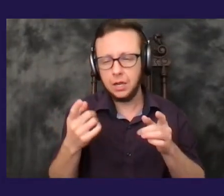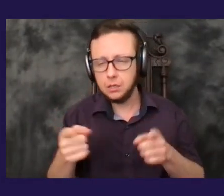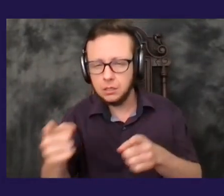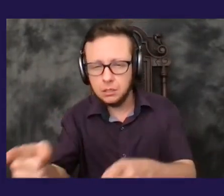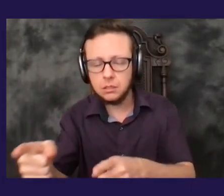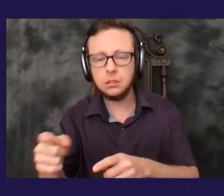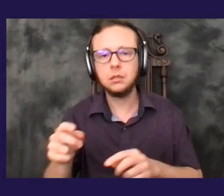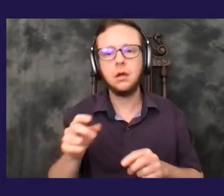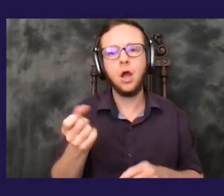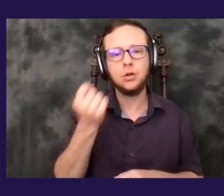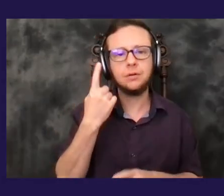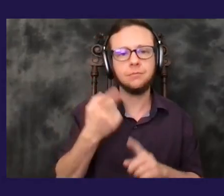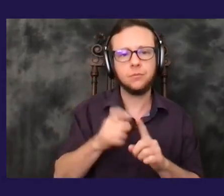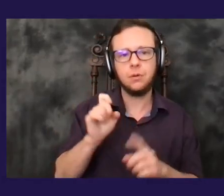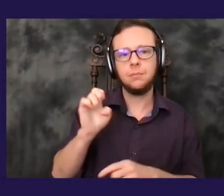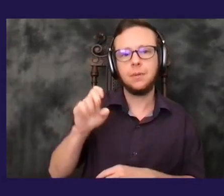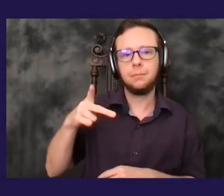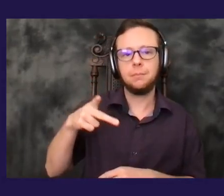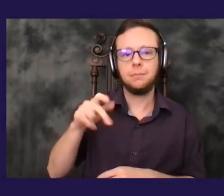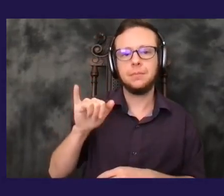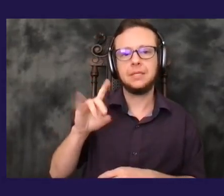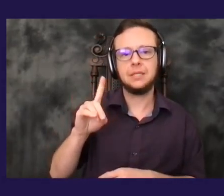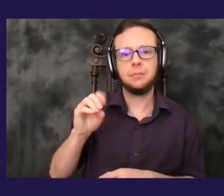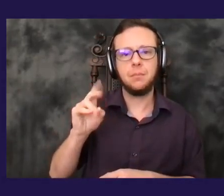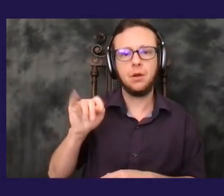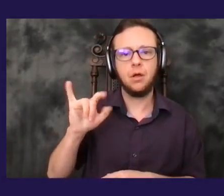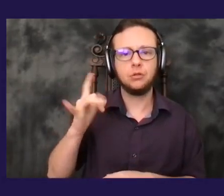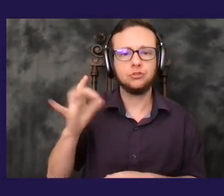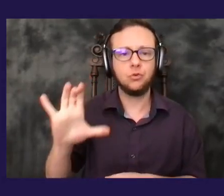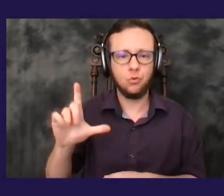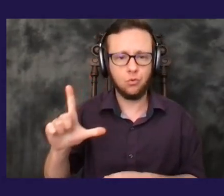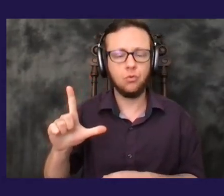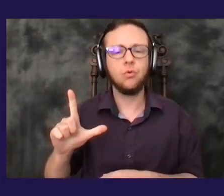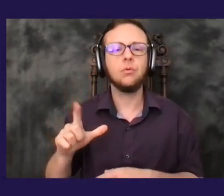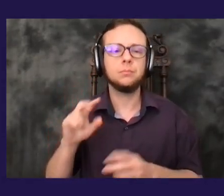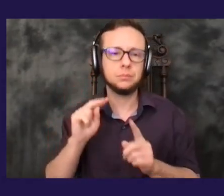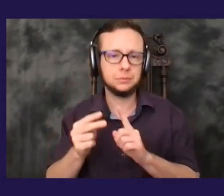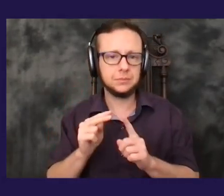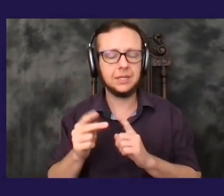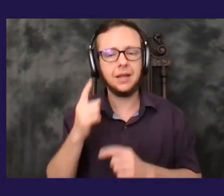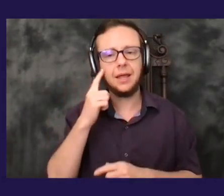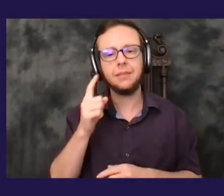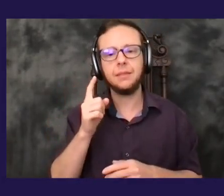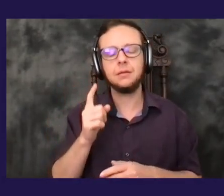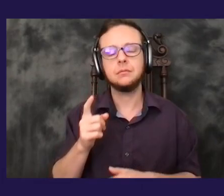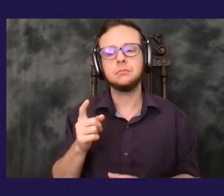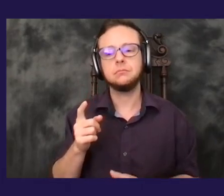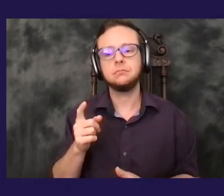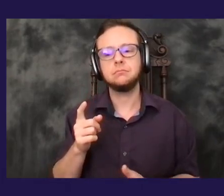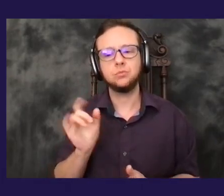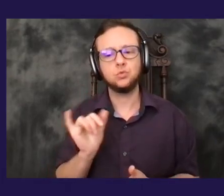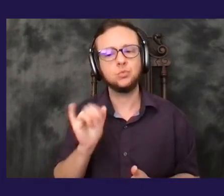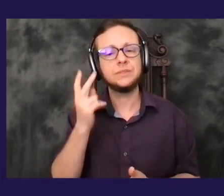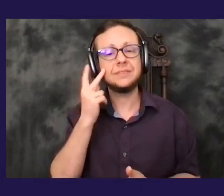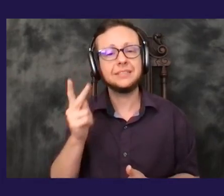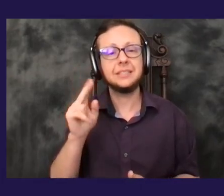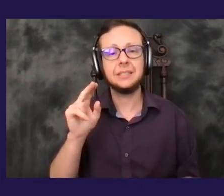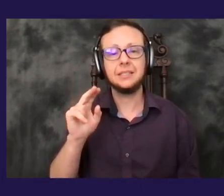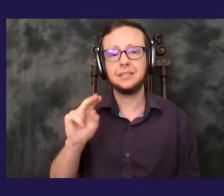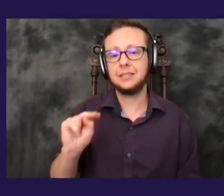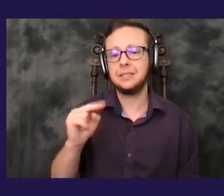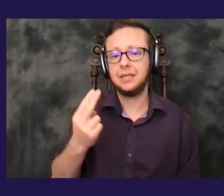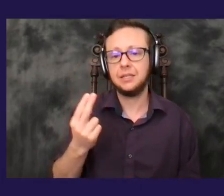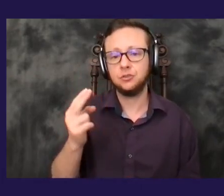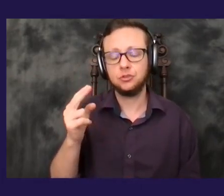epidemiological perspective, I think is really important. We've seen the NIH's Community Engagement Alliance, the SEAL